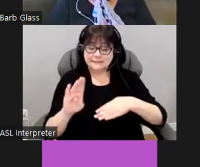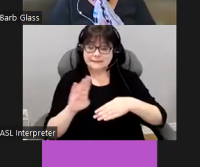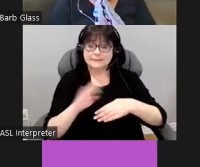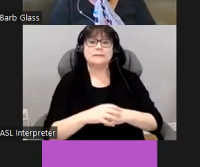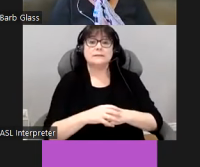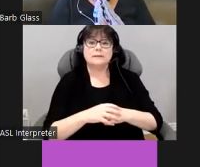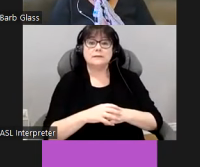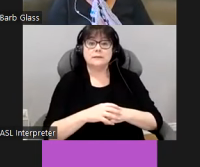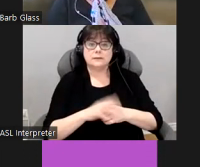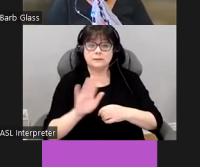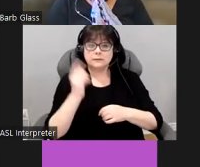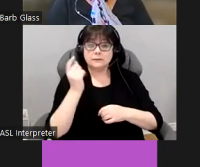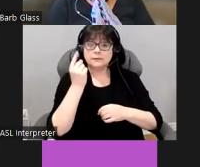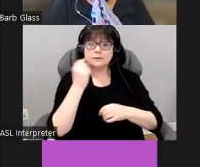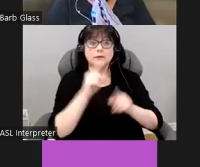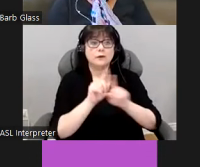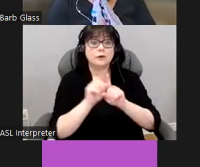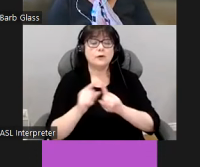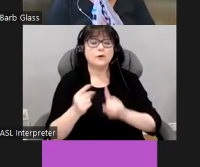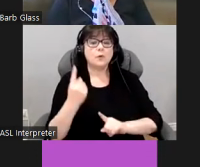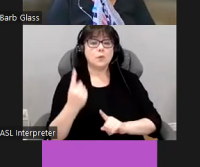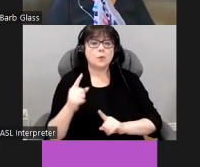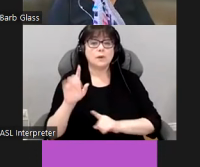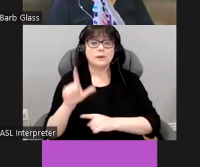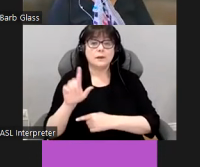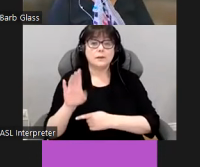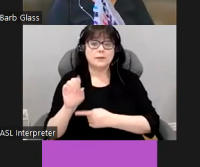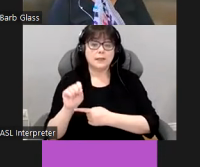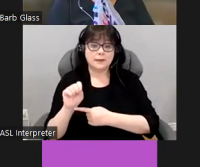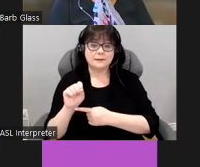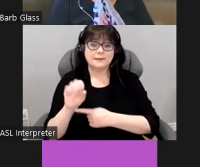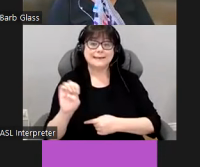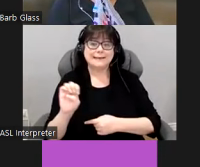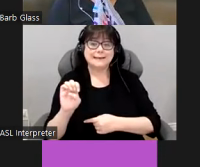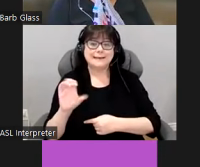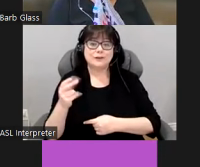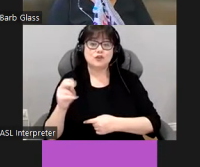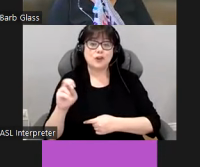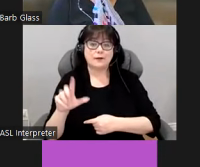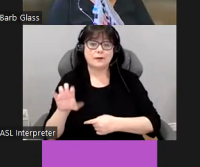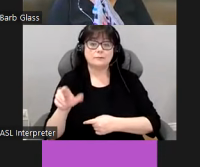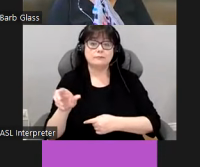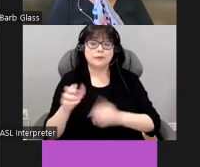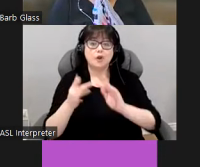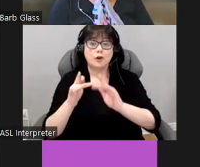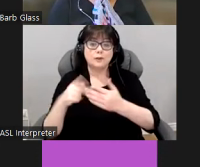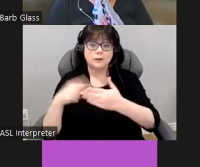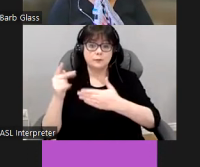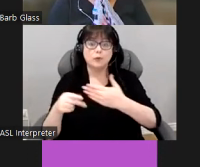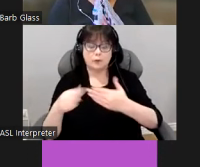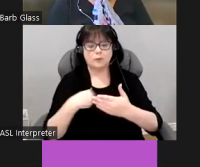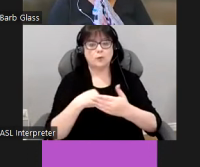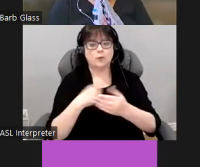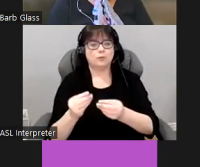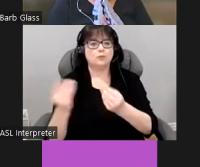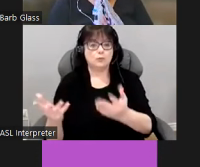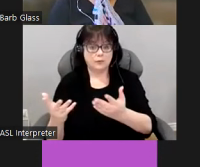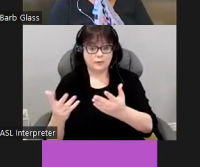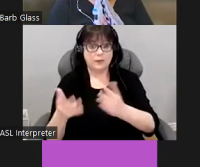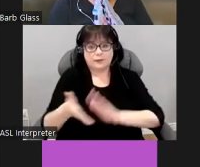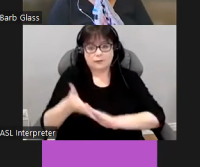service provider for one of the LBS e-channel programs, the online programs. So we administer and